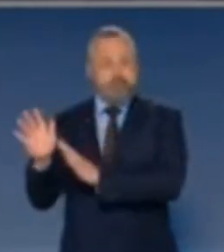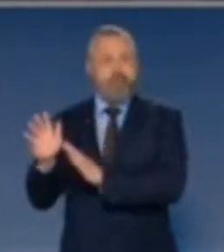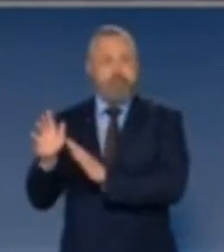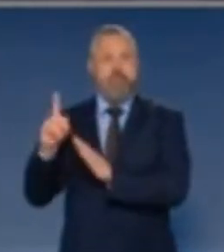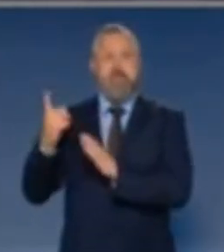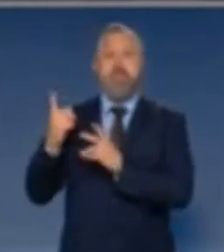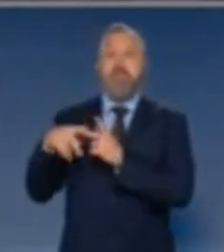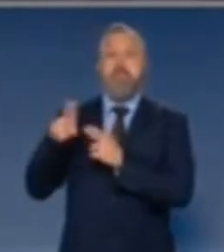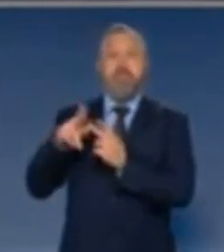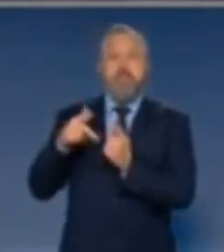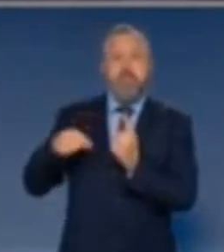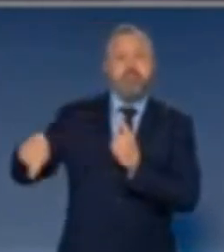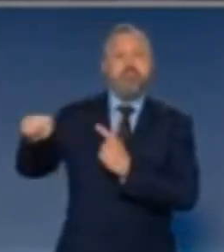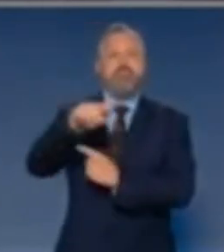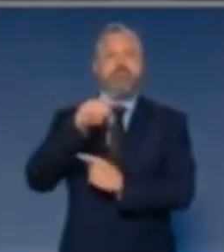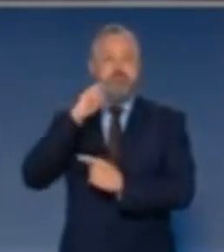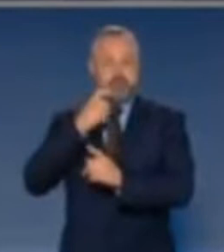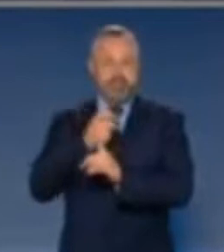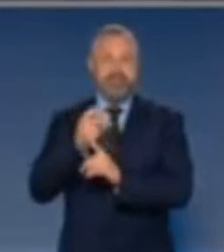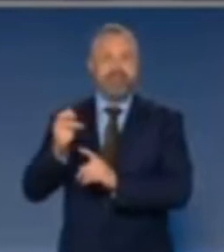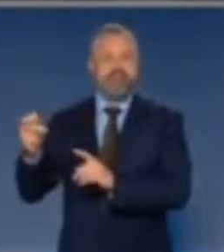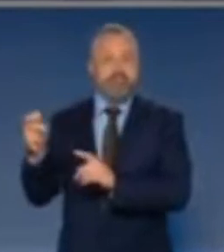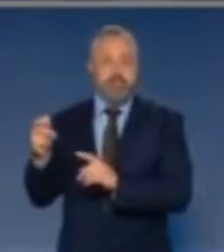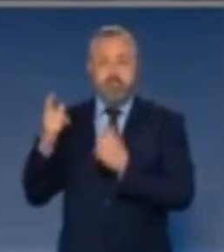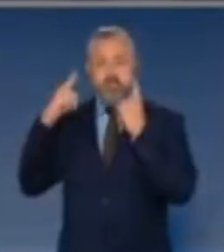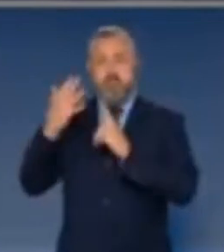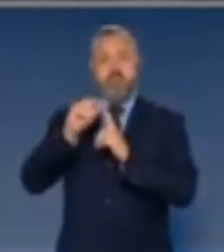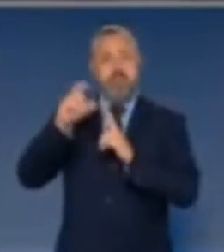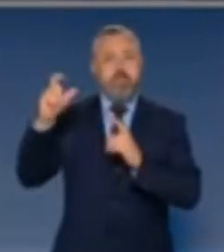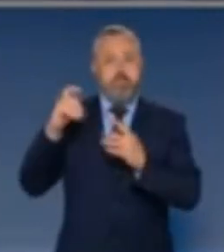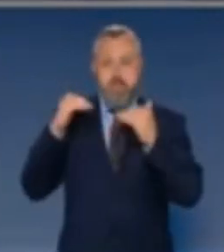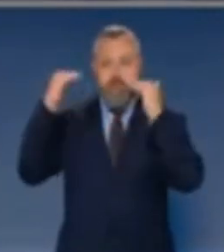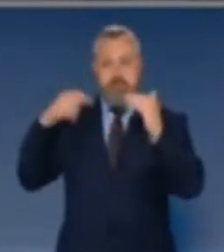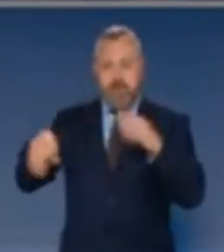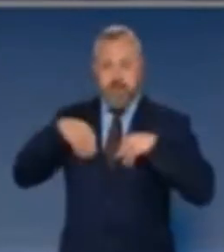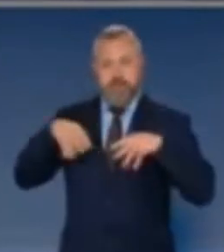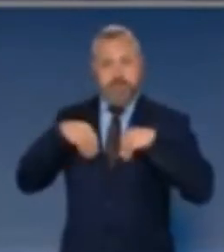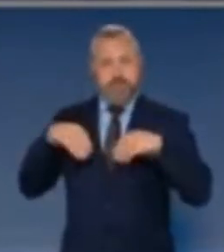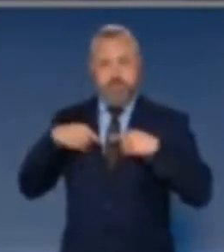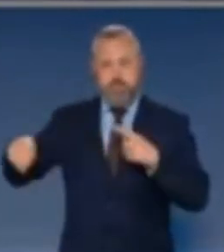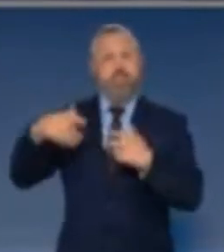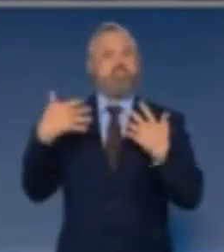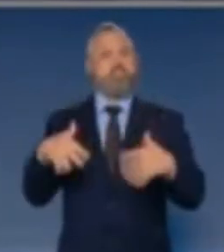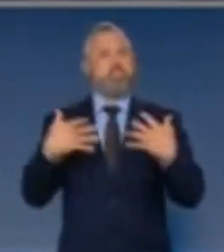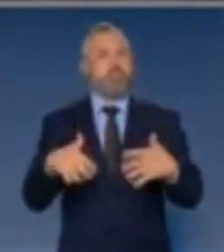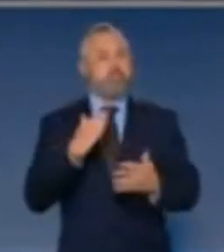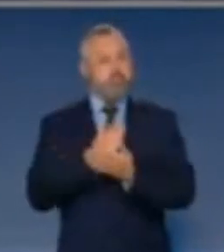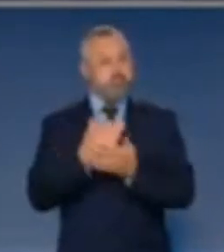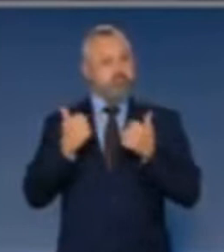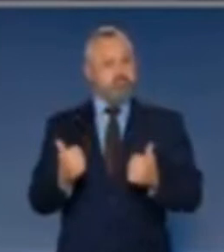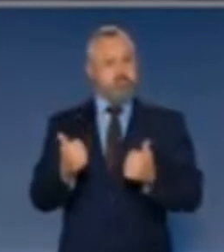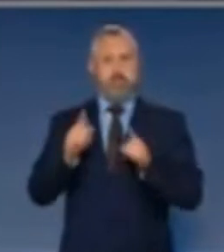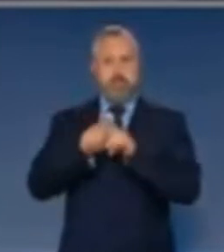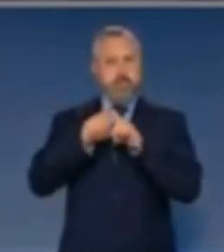facility is extraordinary and heartening, and we are seeing very high take-up rates around the country in our facilities.